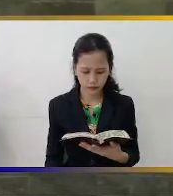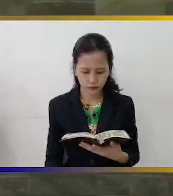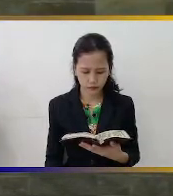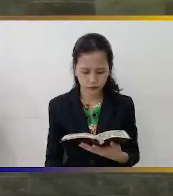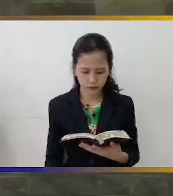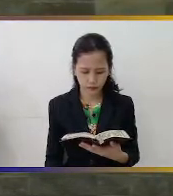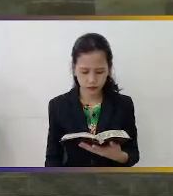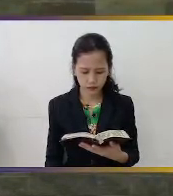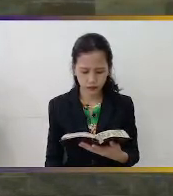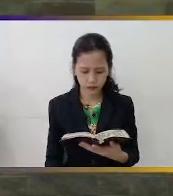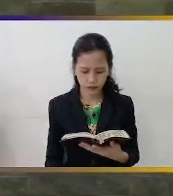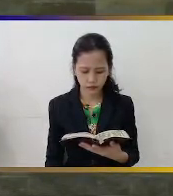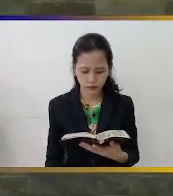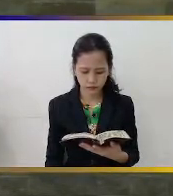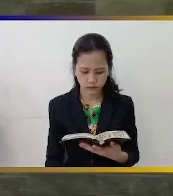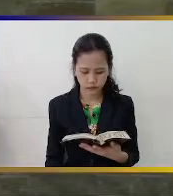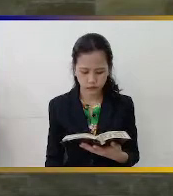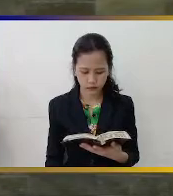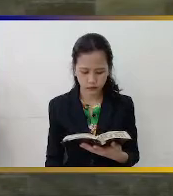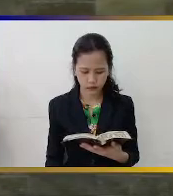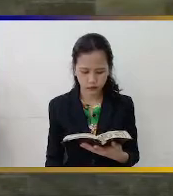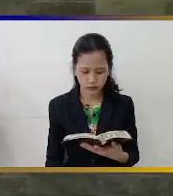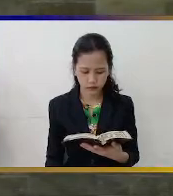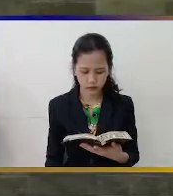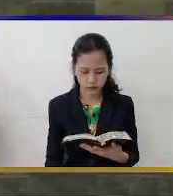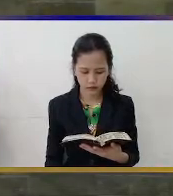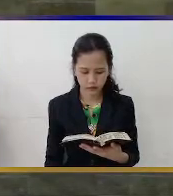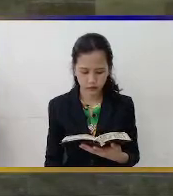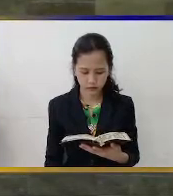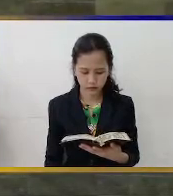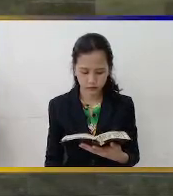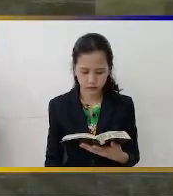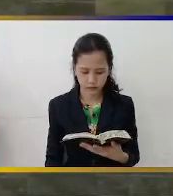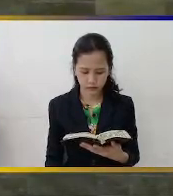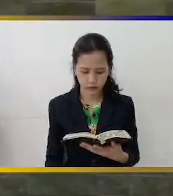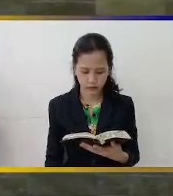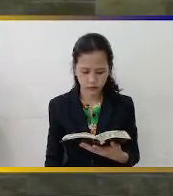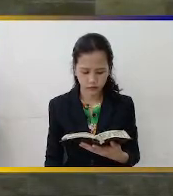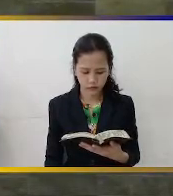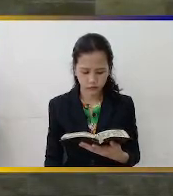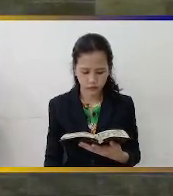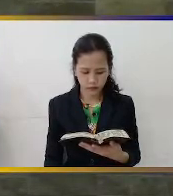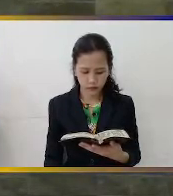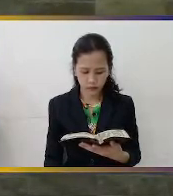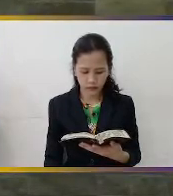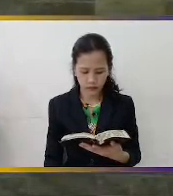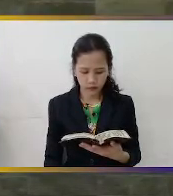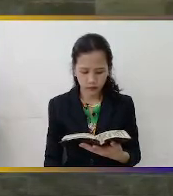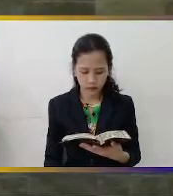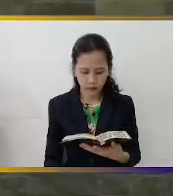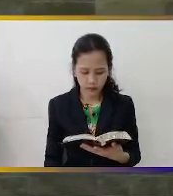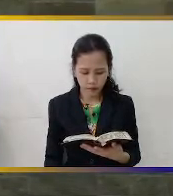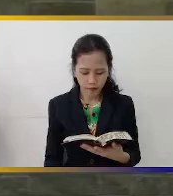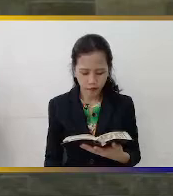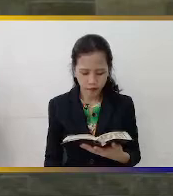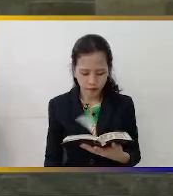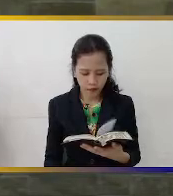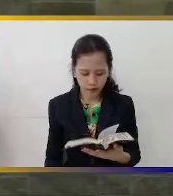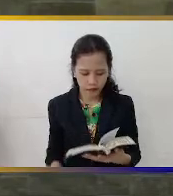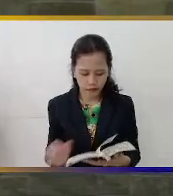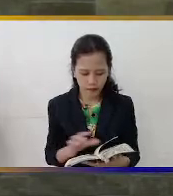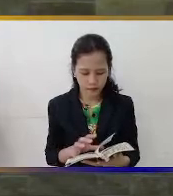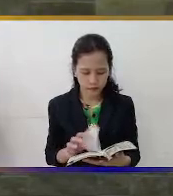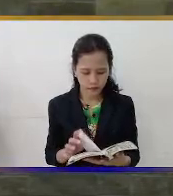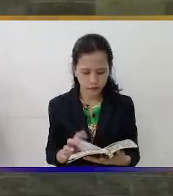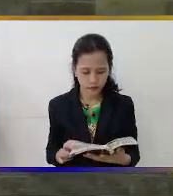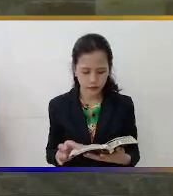of Judah, yet out of thee he shall come forth unto me that is to be ruler in Israel, whose